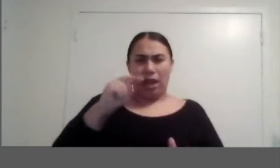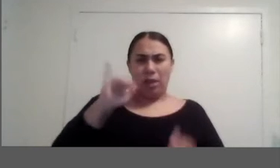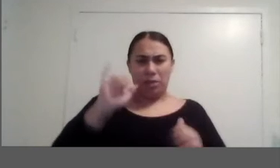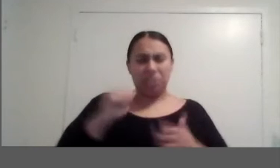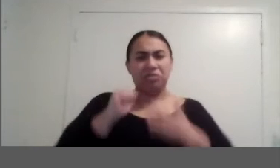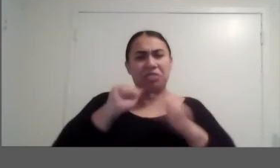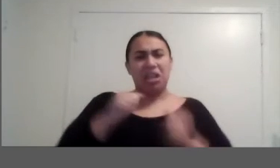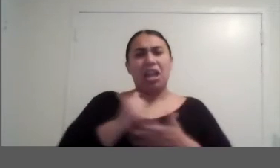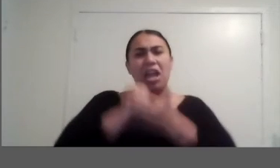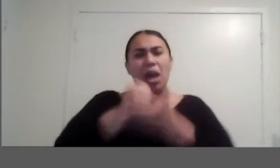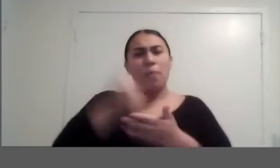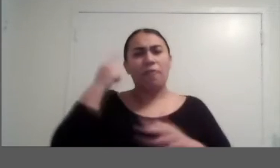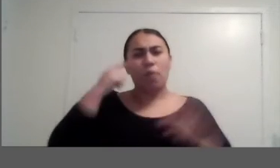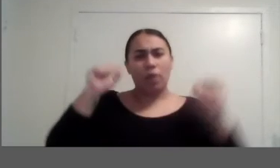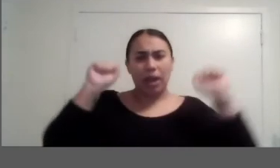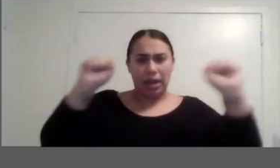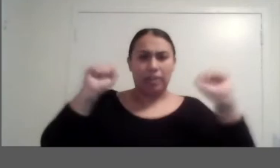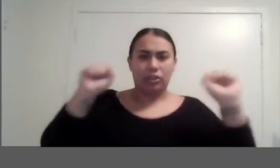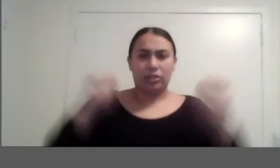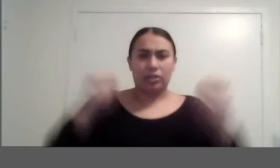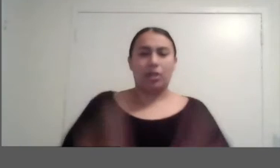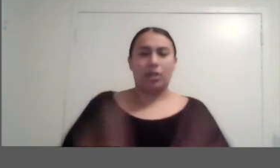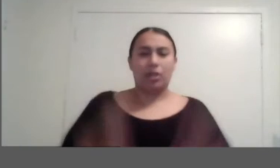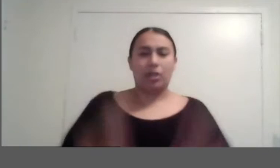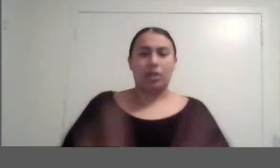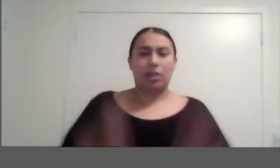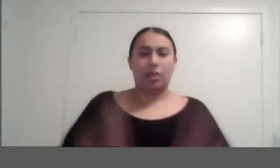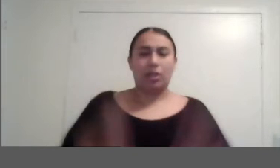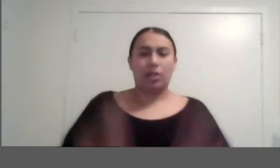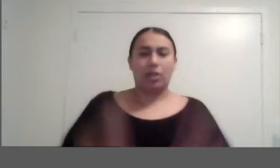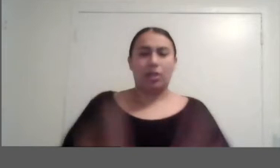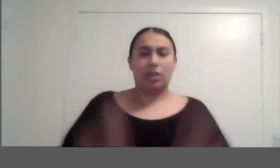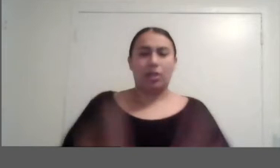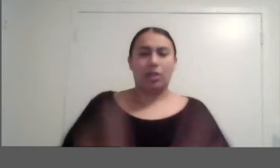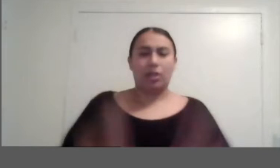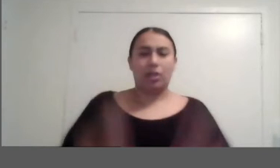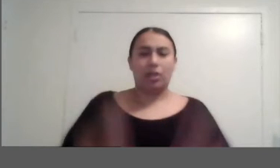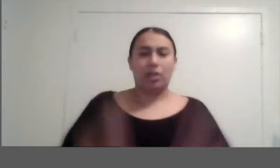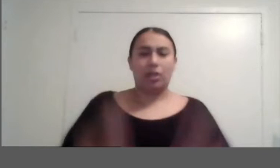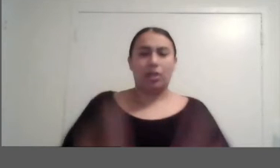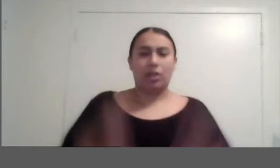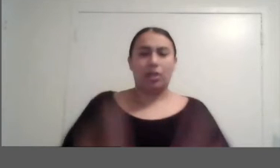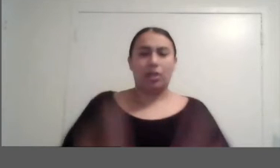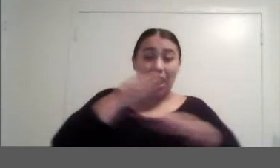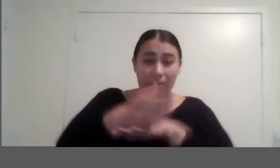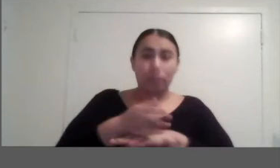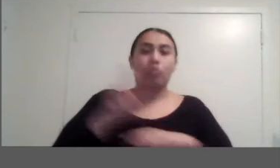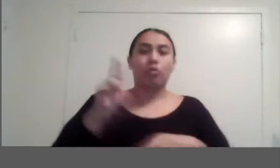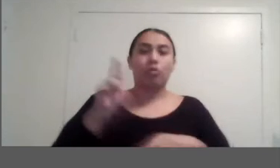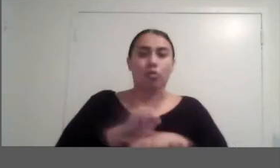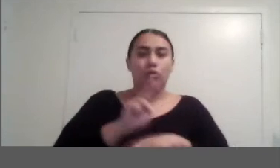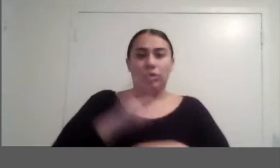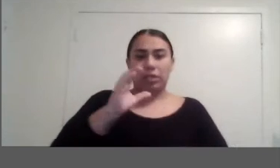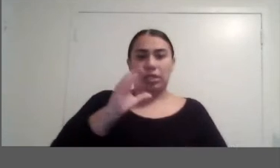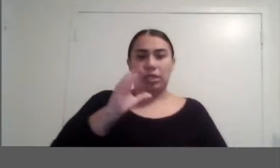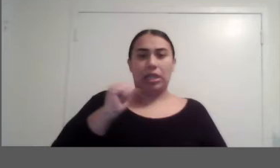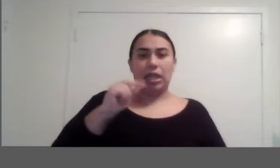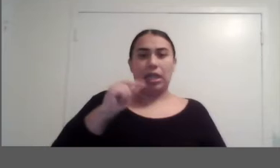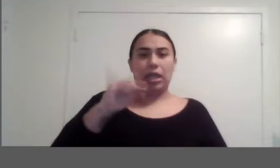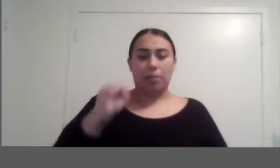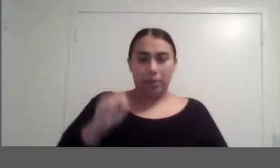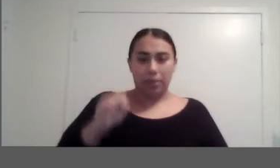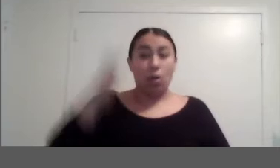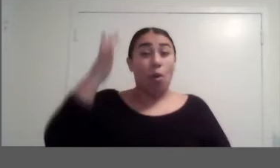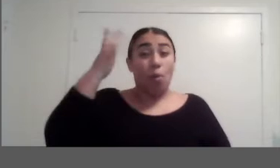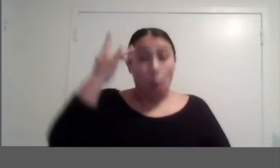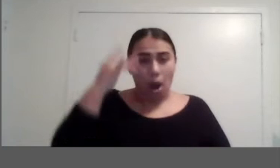in their belt for performance, quicker recovery, and muscle inflammation. National leagues are starting to